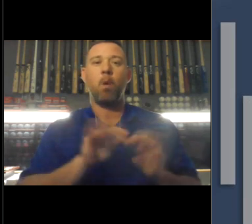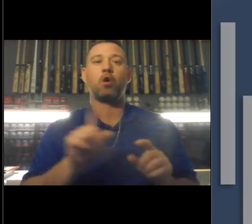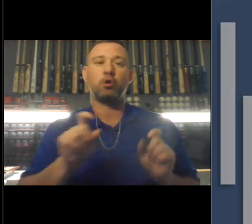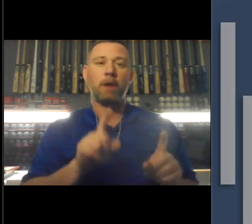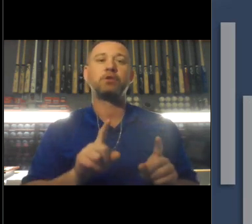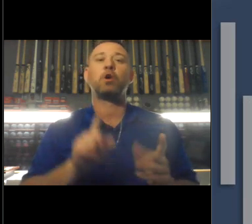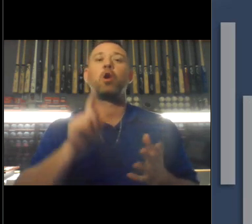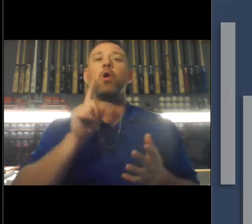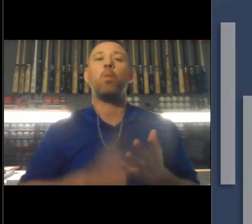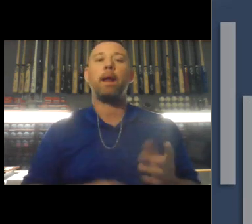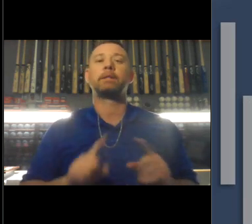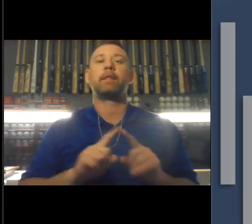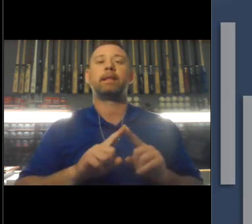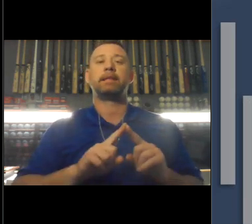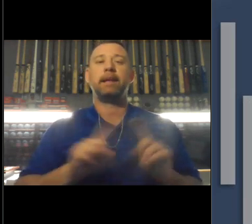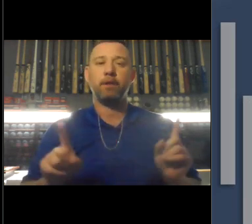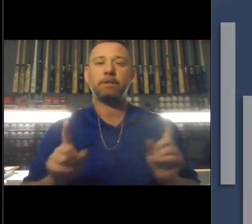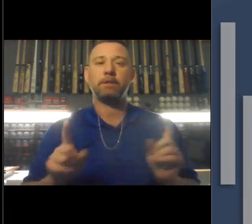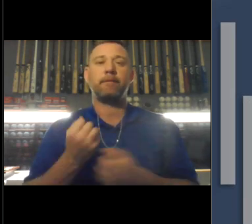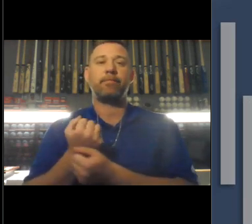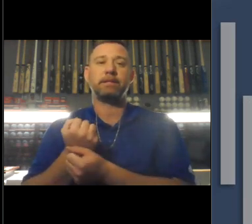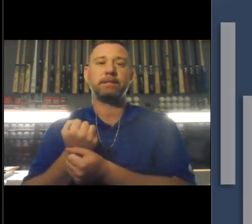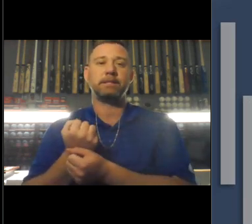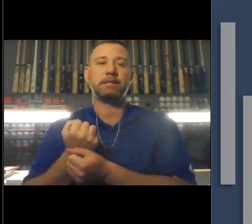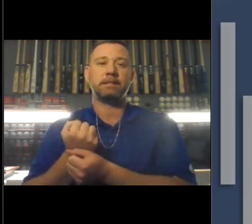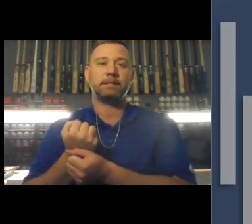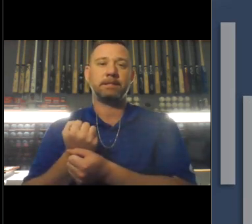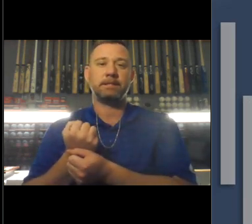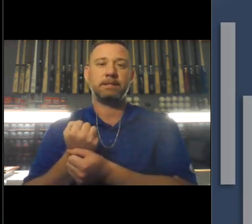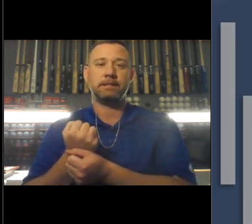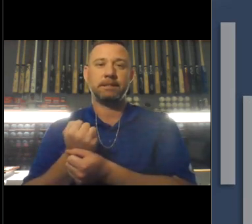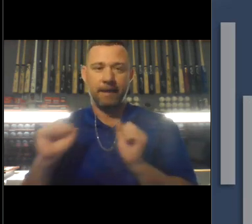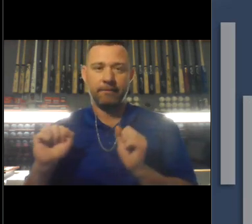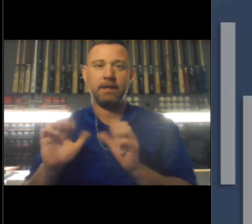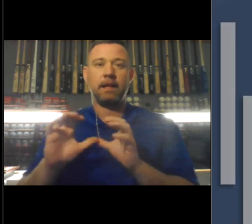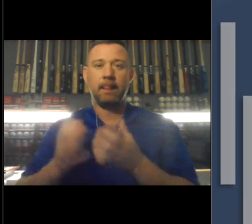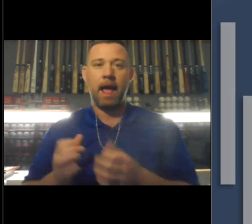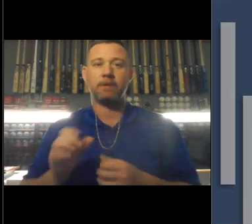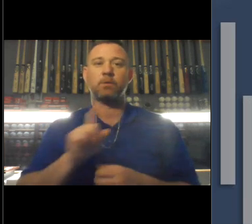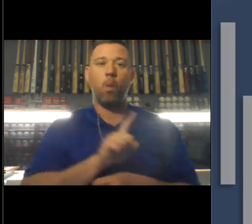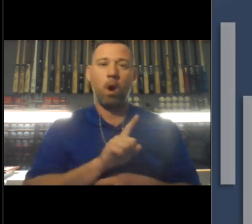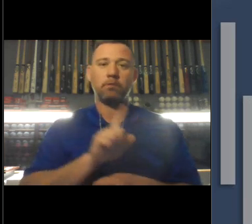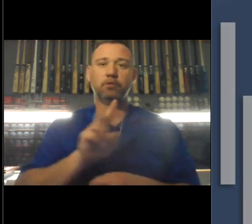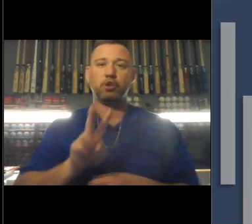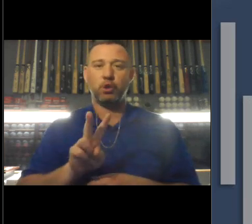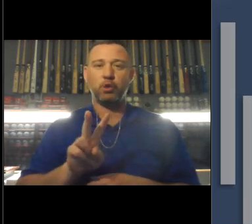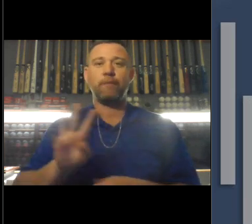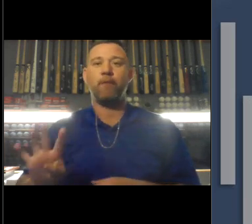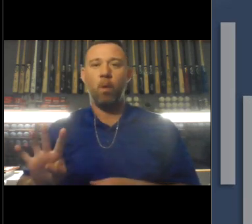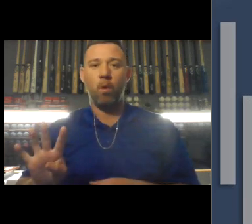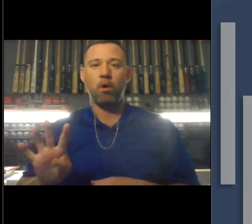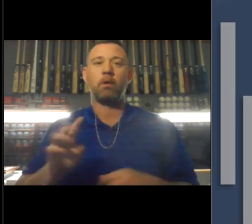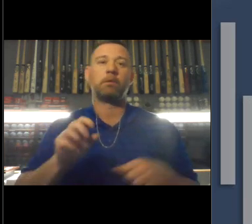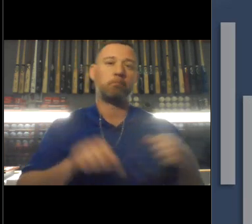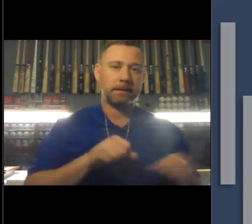is the difference of the safety of class 1, 2, and 4